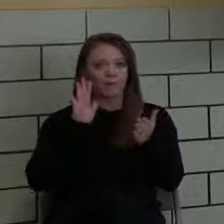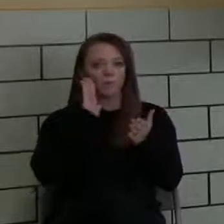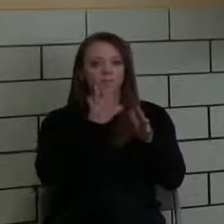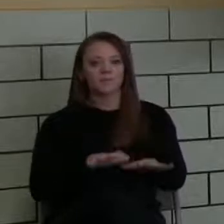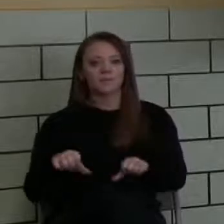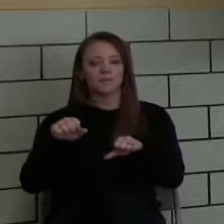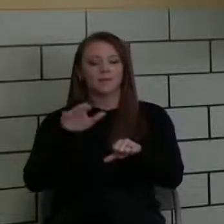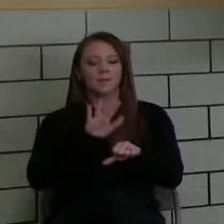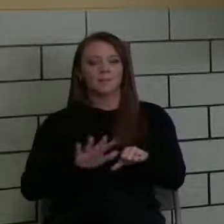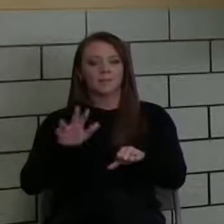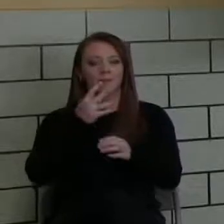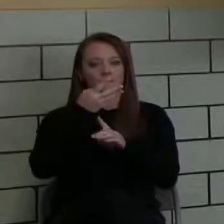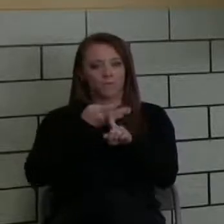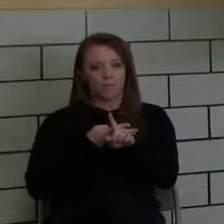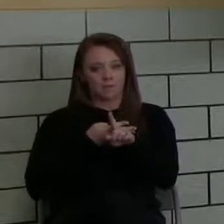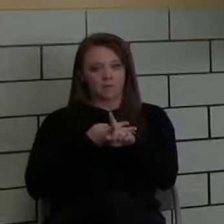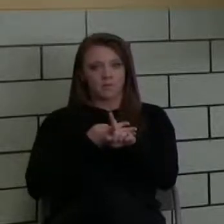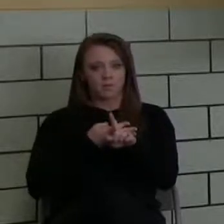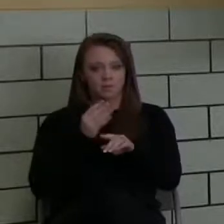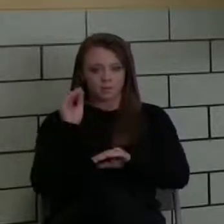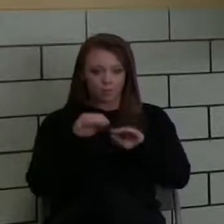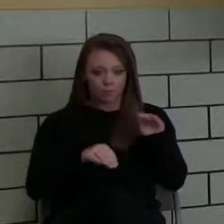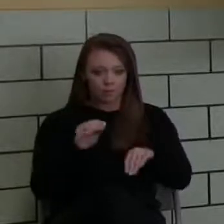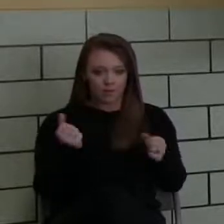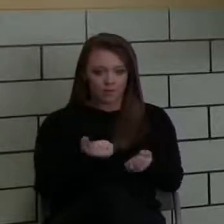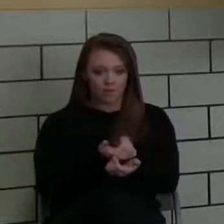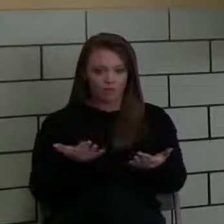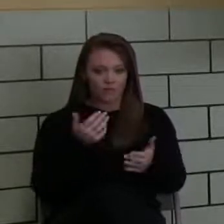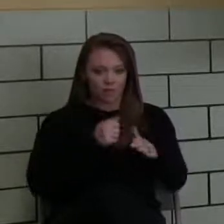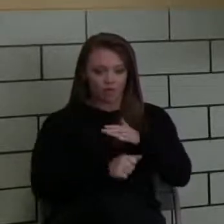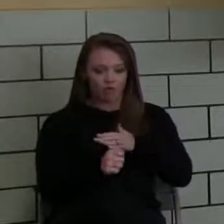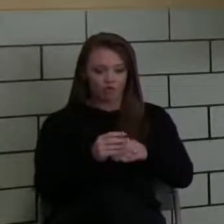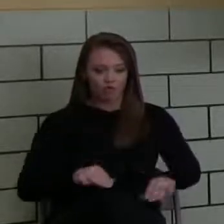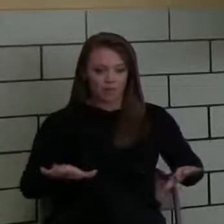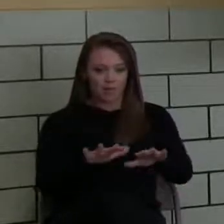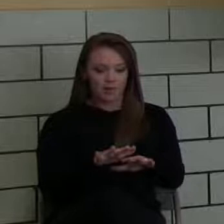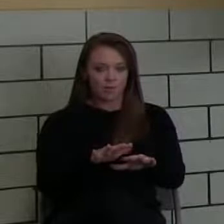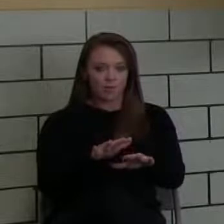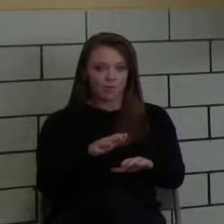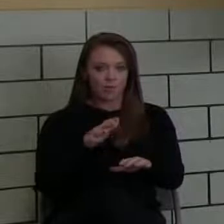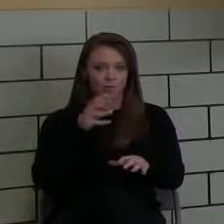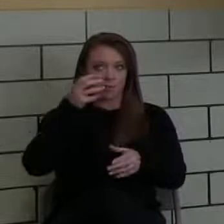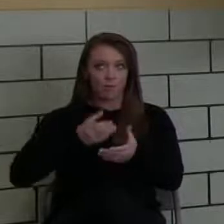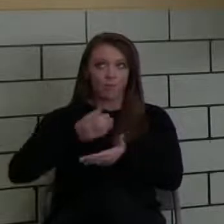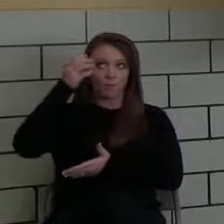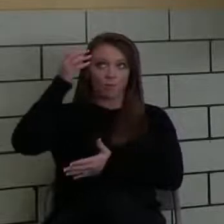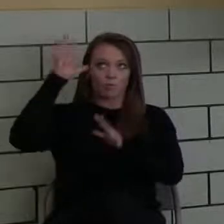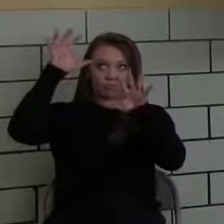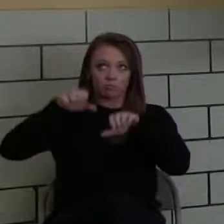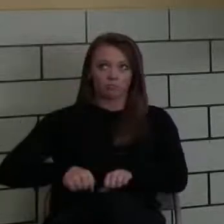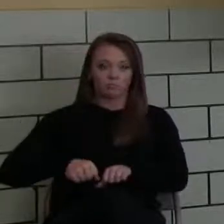everything underground, energized, and get the poles and equipment